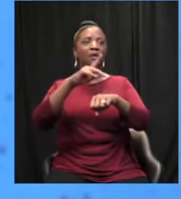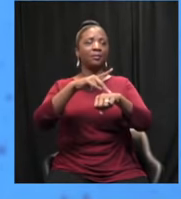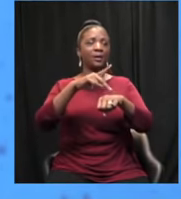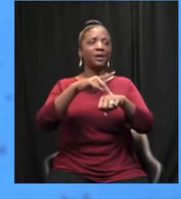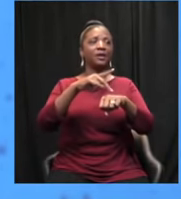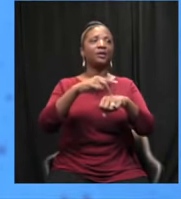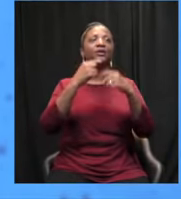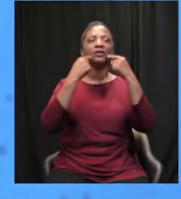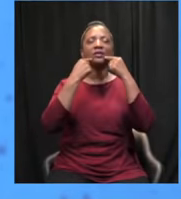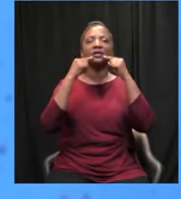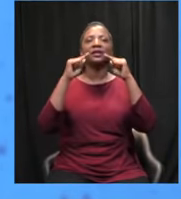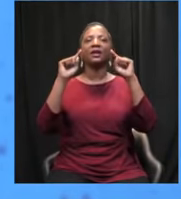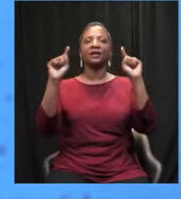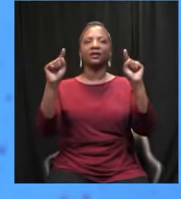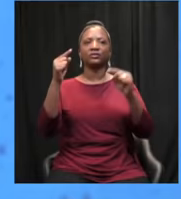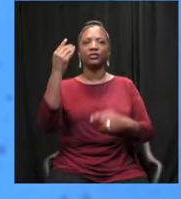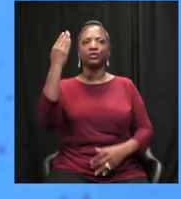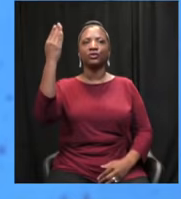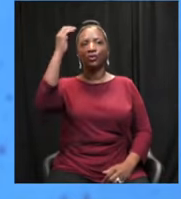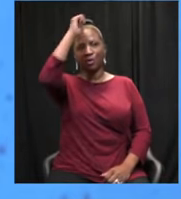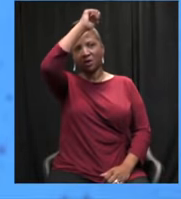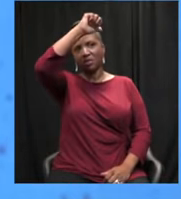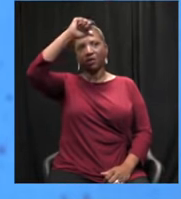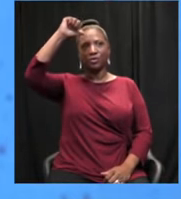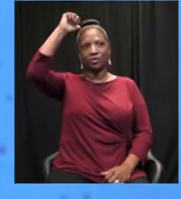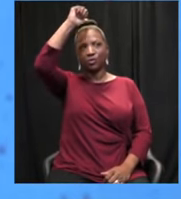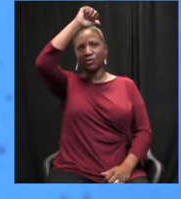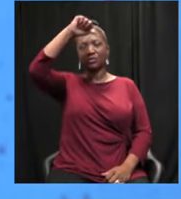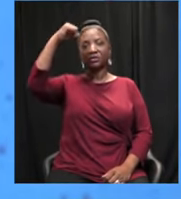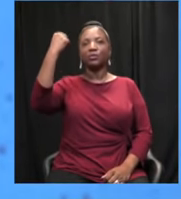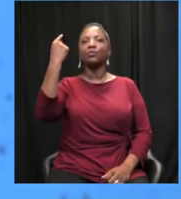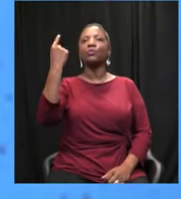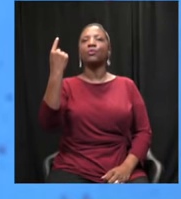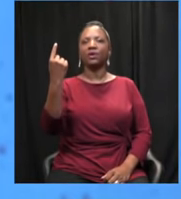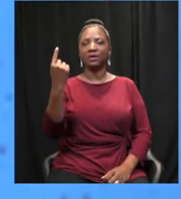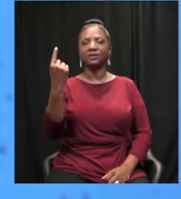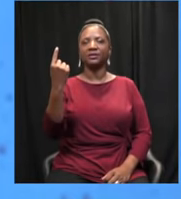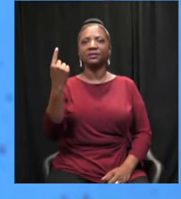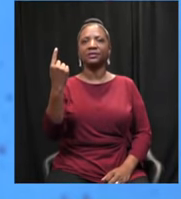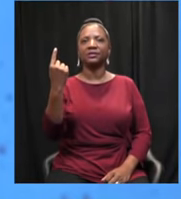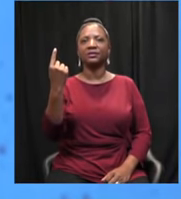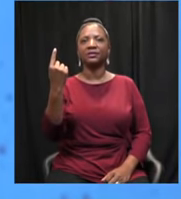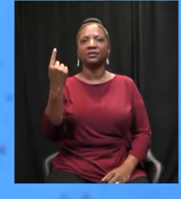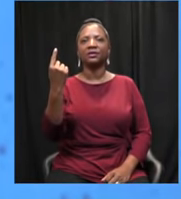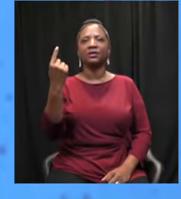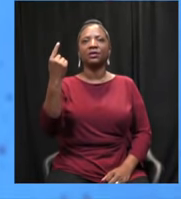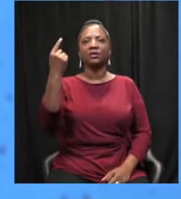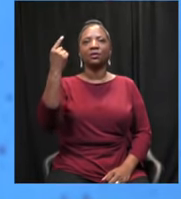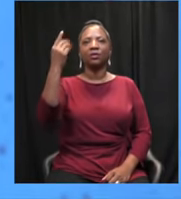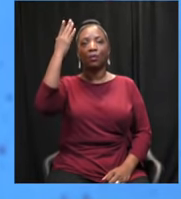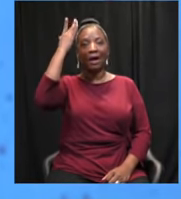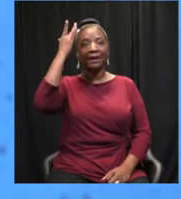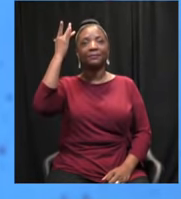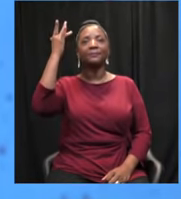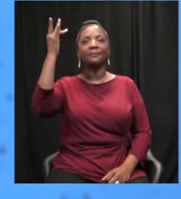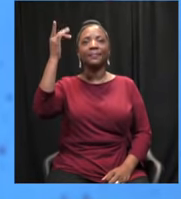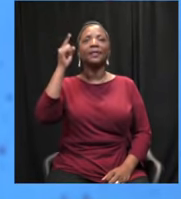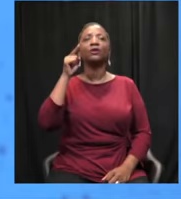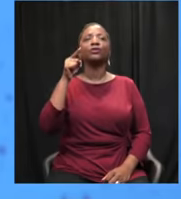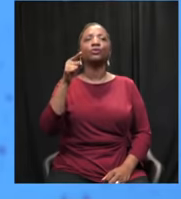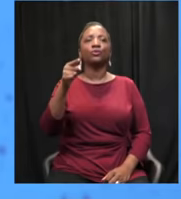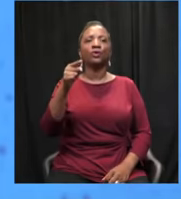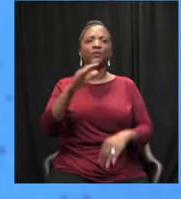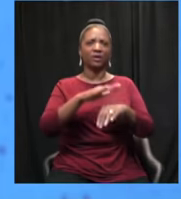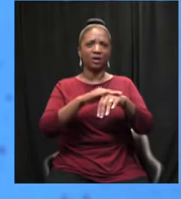the Spirit, you are the Messiah, you are the anointed one, because there is an assignment upon your life. Here it